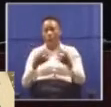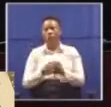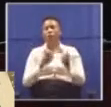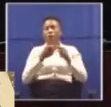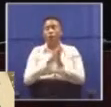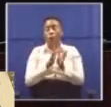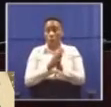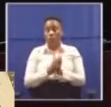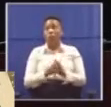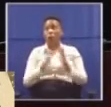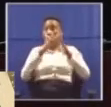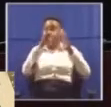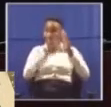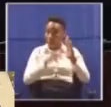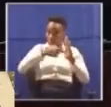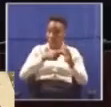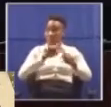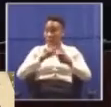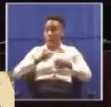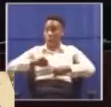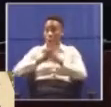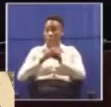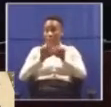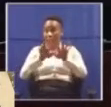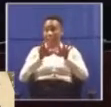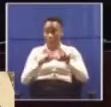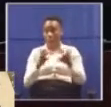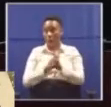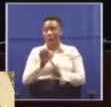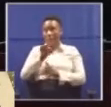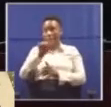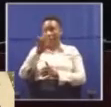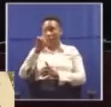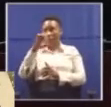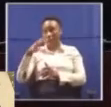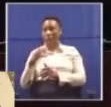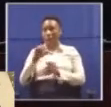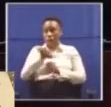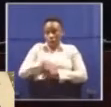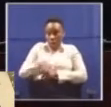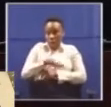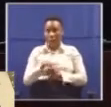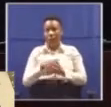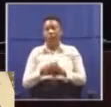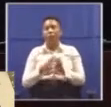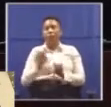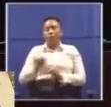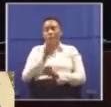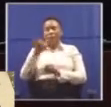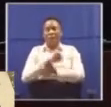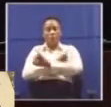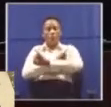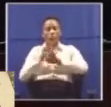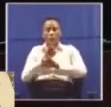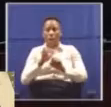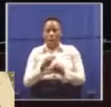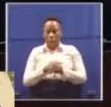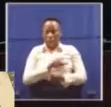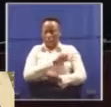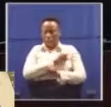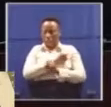resultant lockdowns in the SADC region. Now, South Africa, as we know, had one of the world's longest and harshest